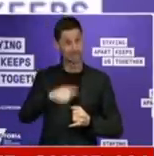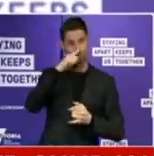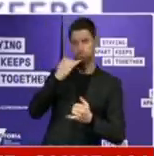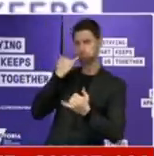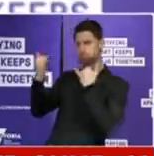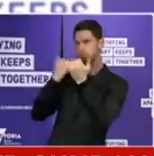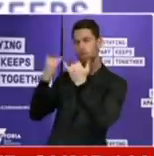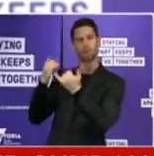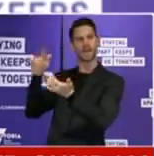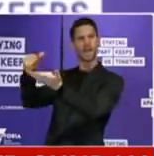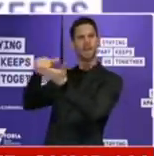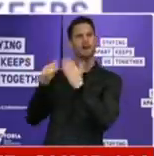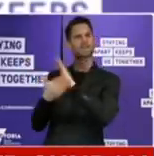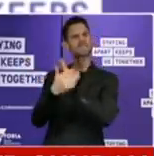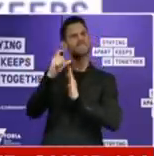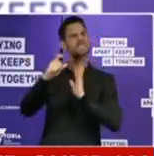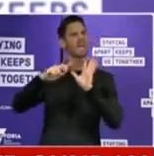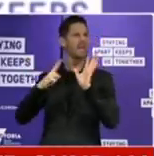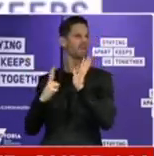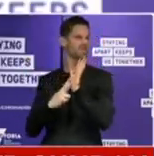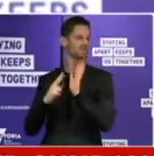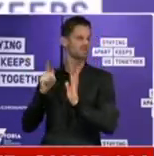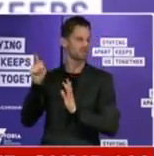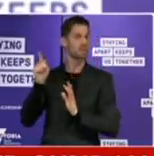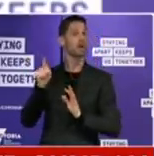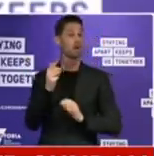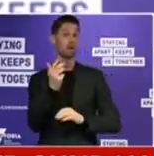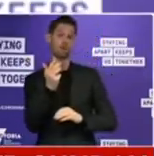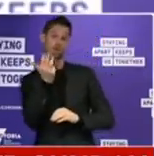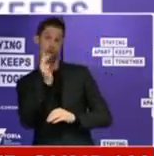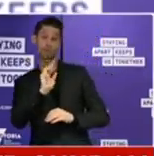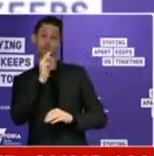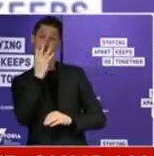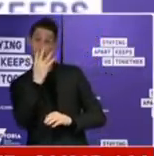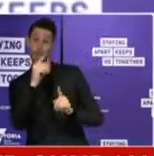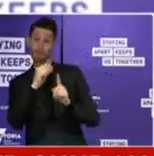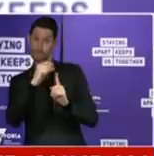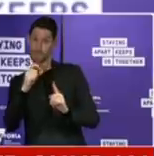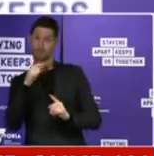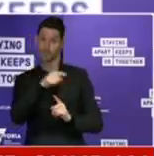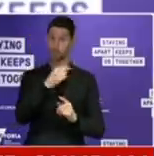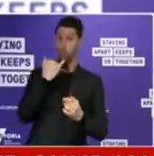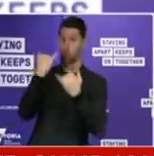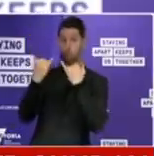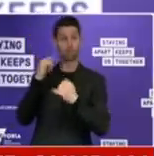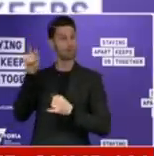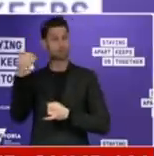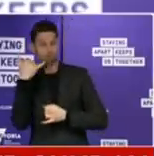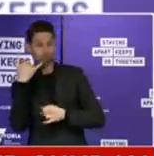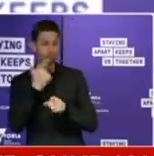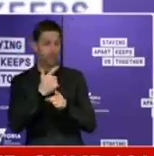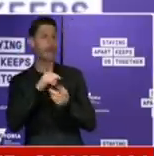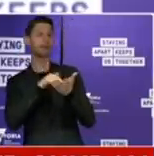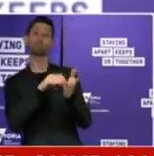seeking assistance with their rental arrangements. About 94% of those contacts have been able to be resolved